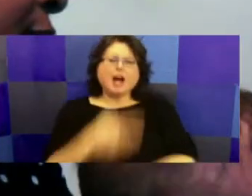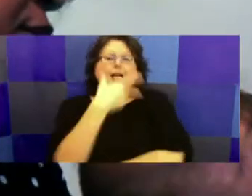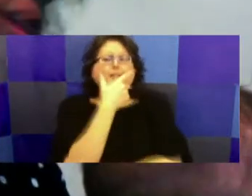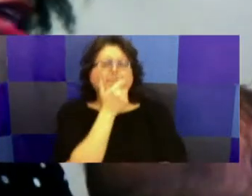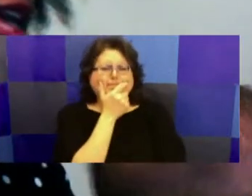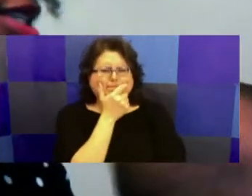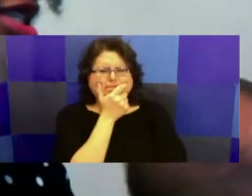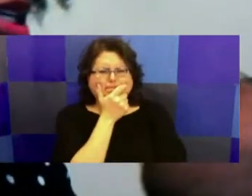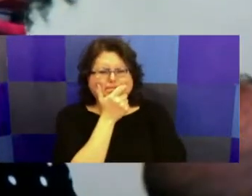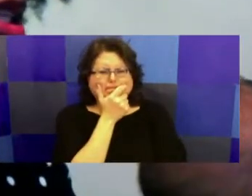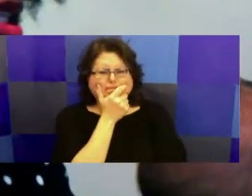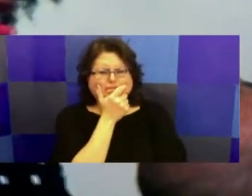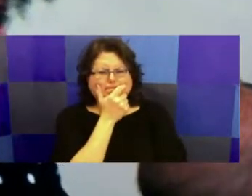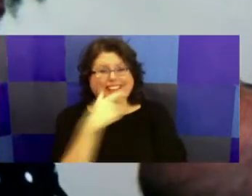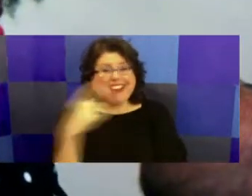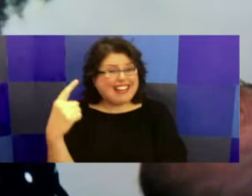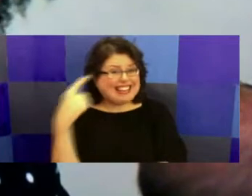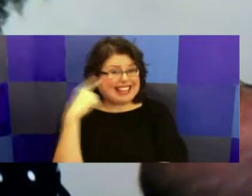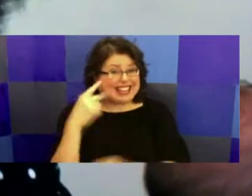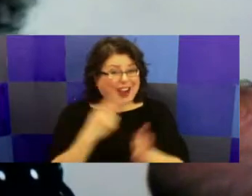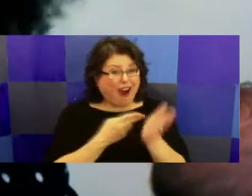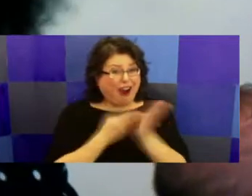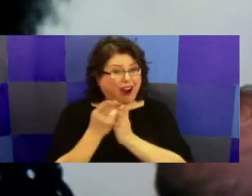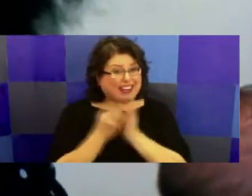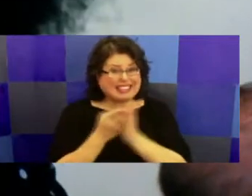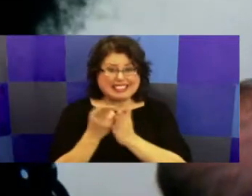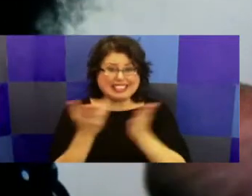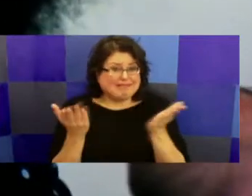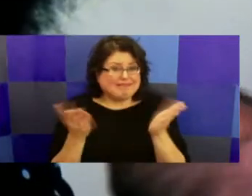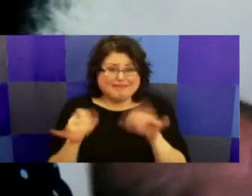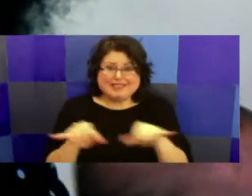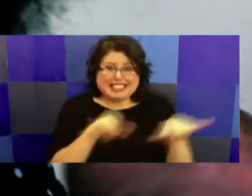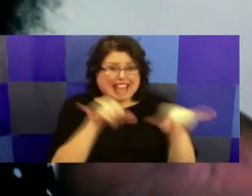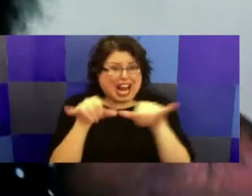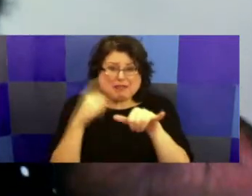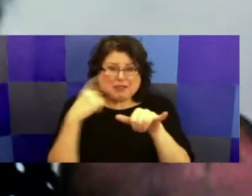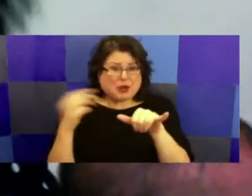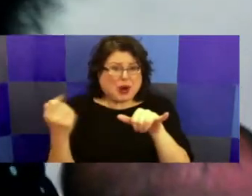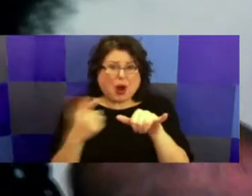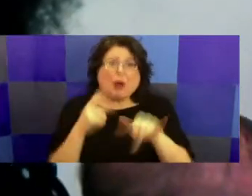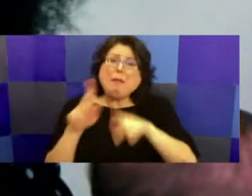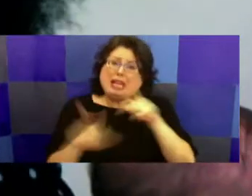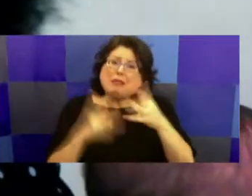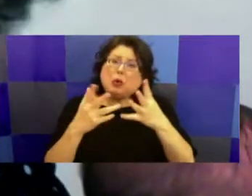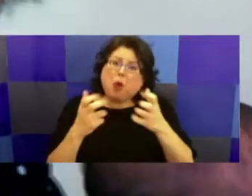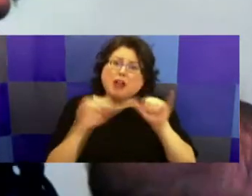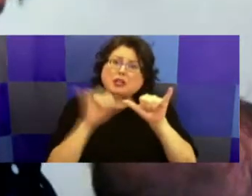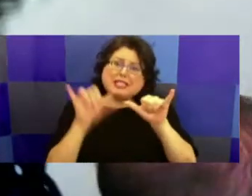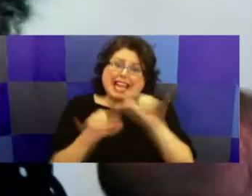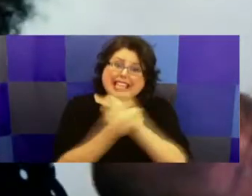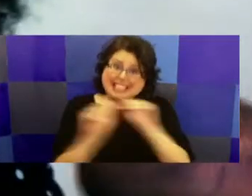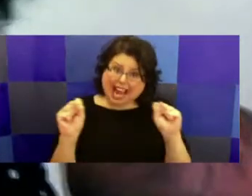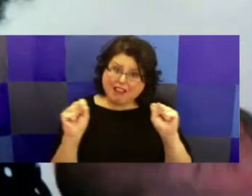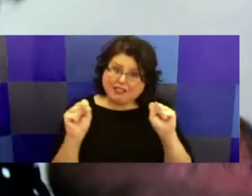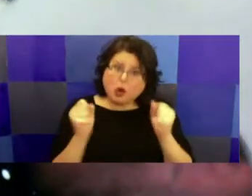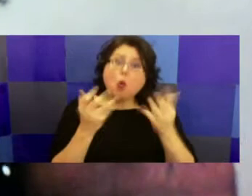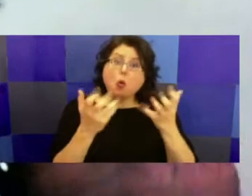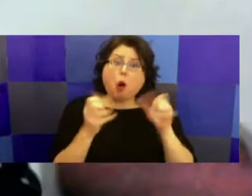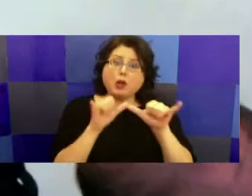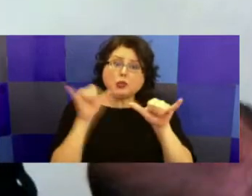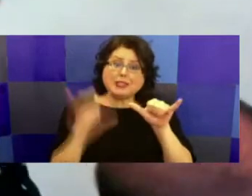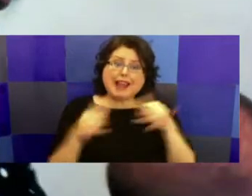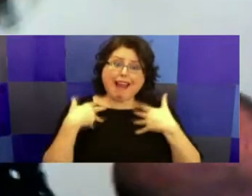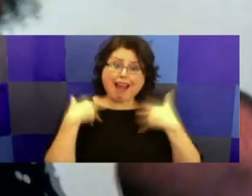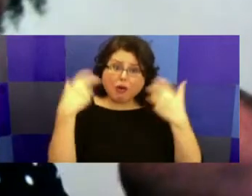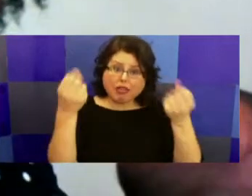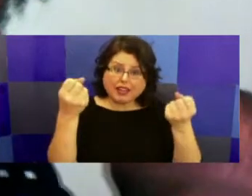Honestly, I think that it's the same as everybody else. People want to stay safe and healthy. And so how can we do that?